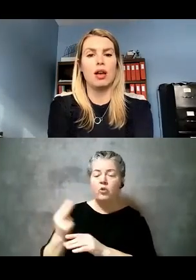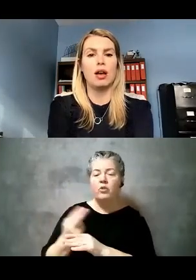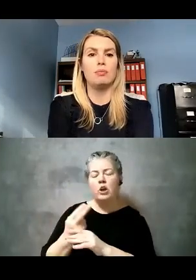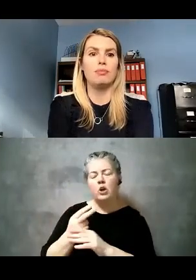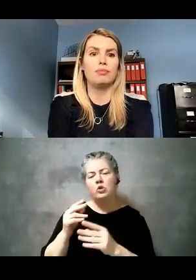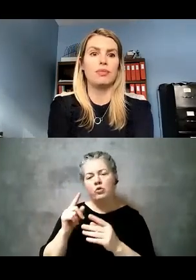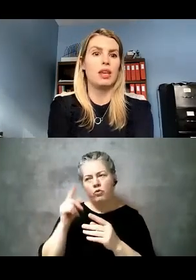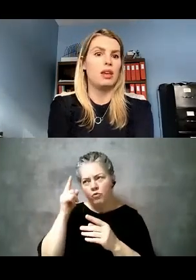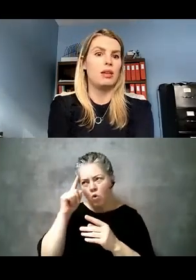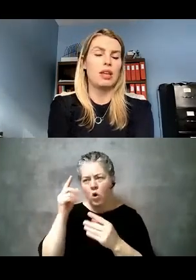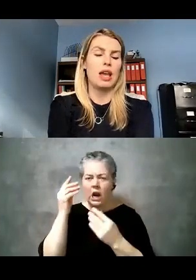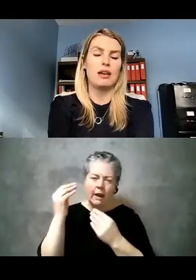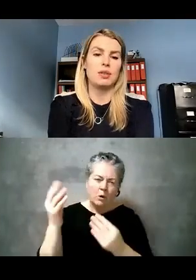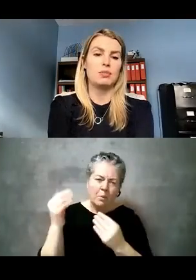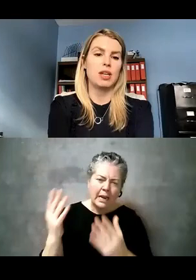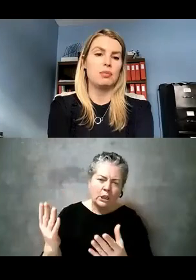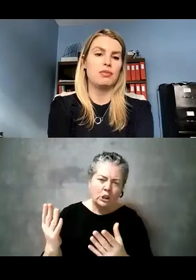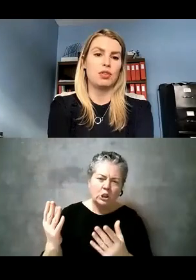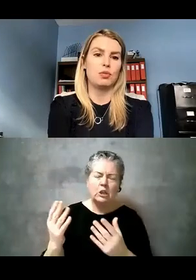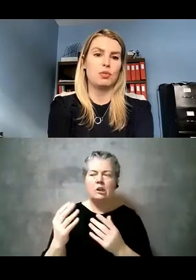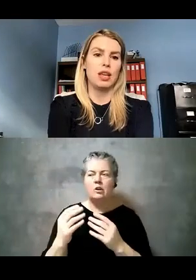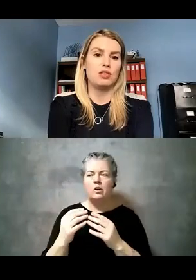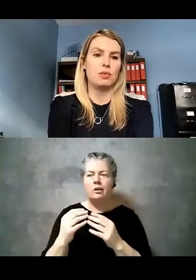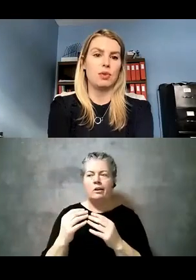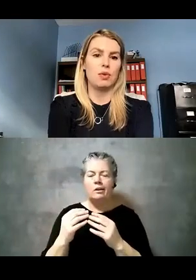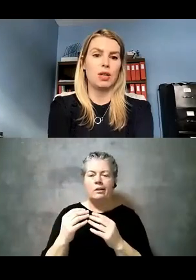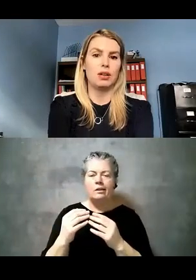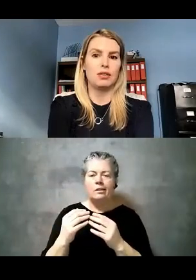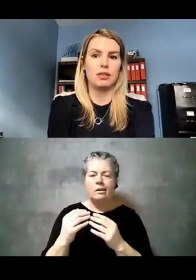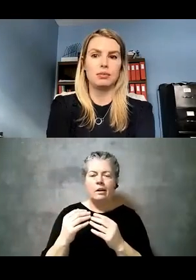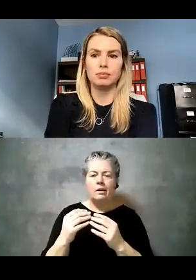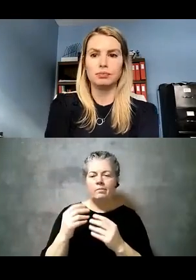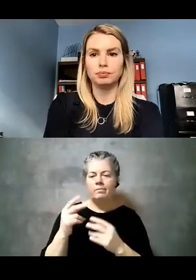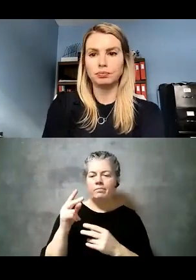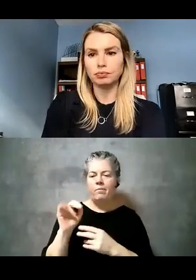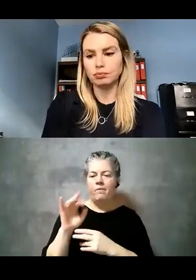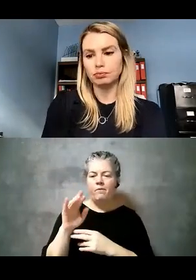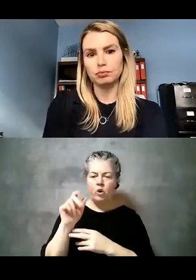or have some type of virtual engagement with one another.